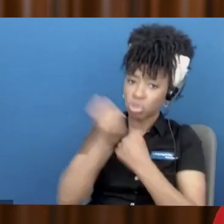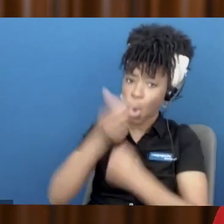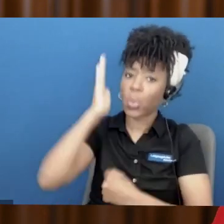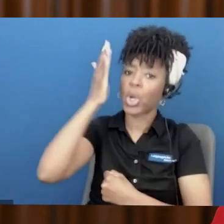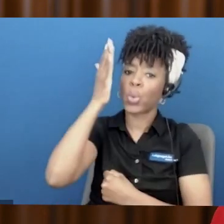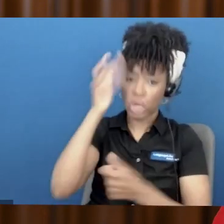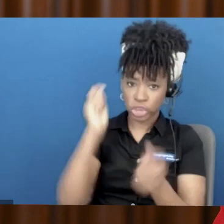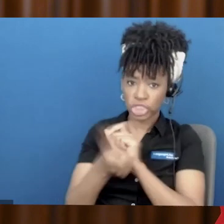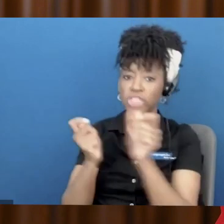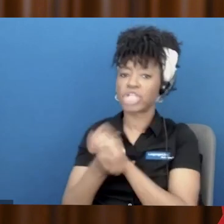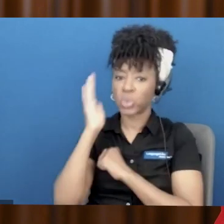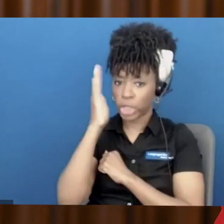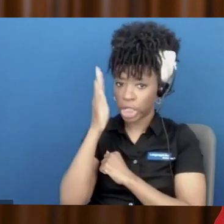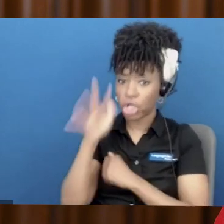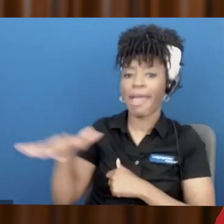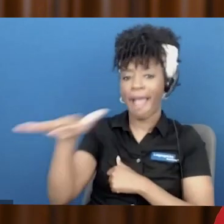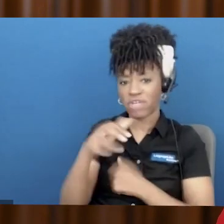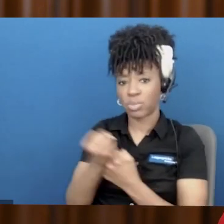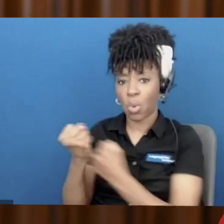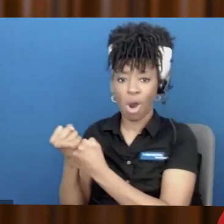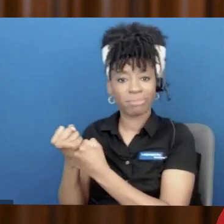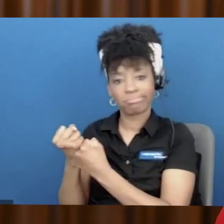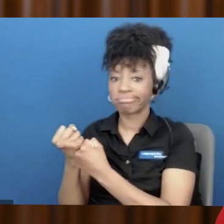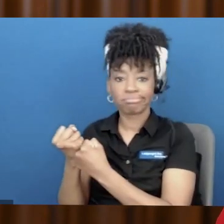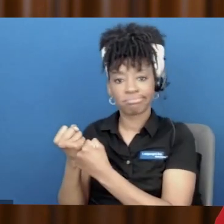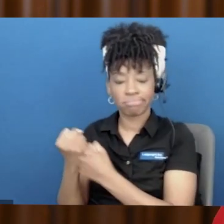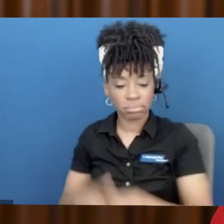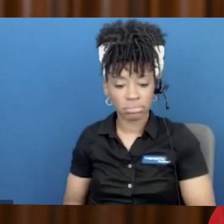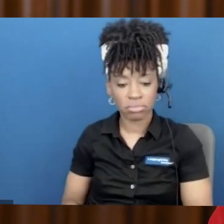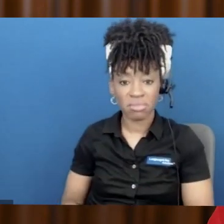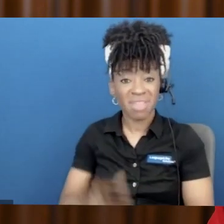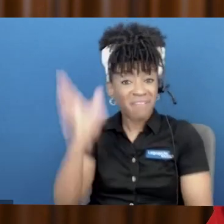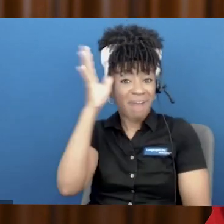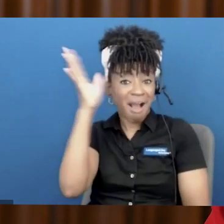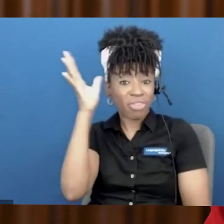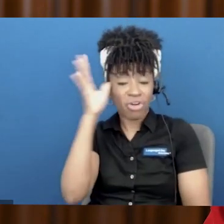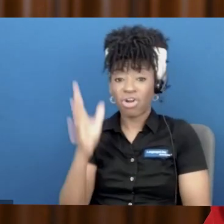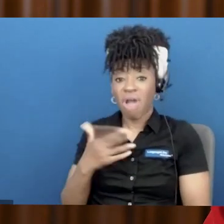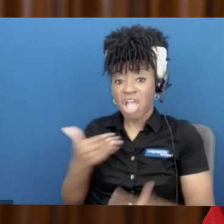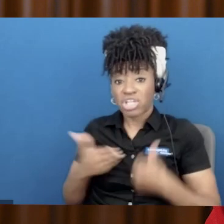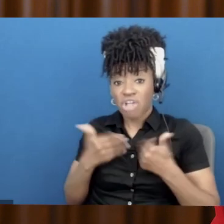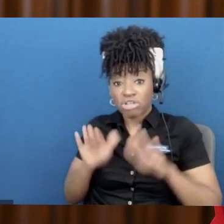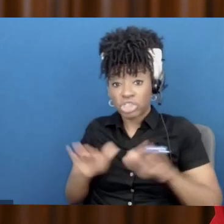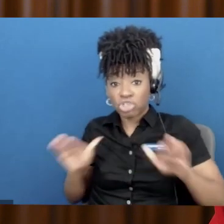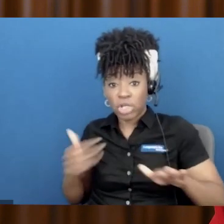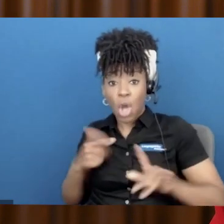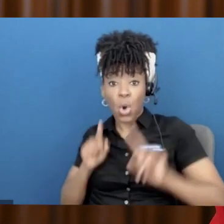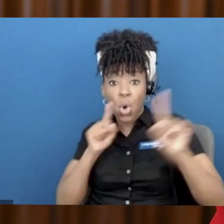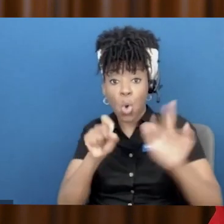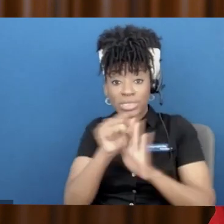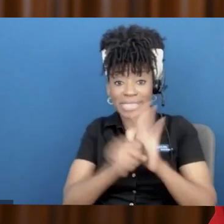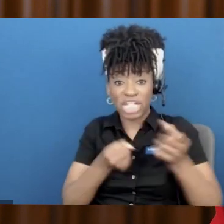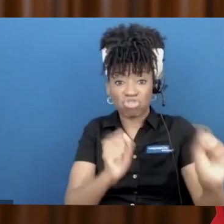when change will come to his neighborhood. A father who doesn't want to take his young daughter down to State Street because the destruction